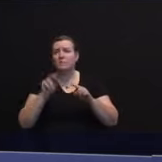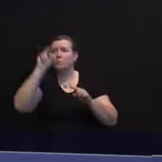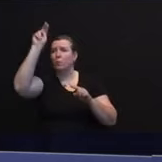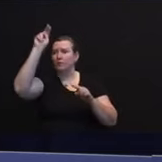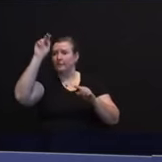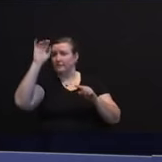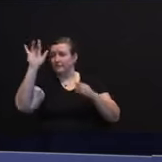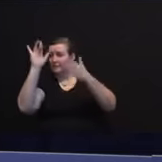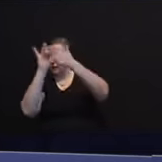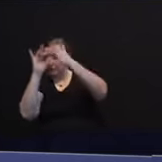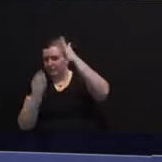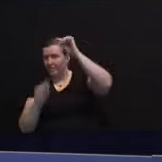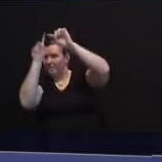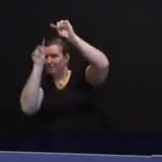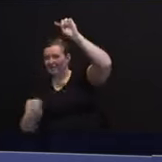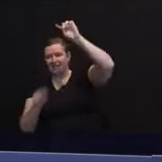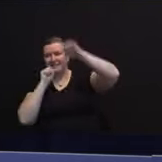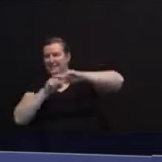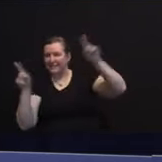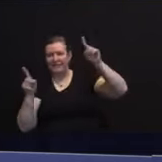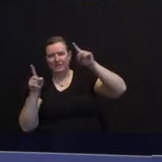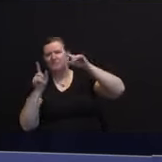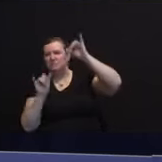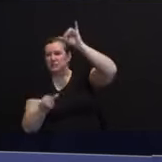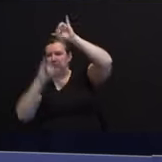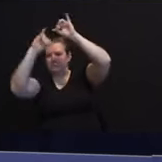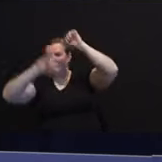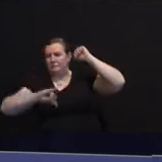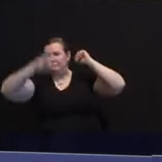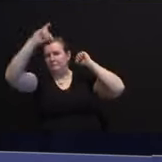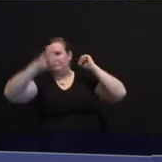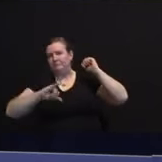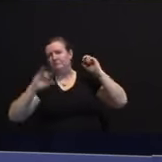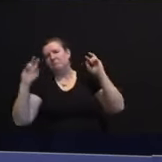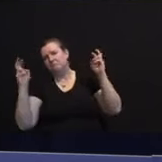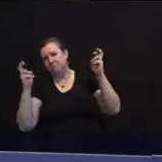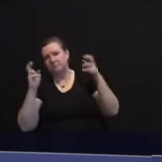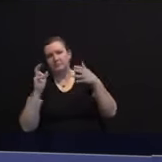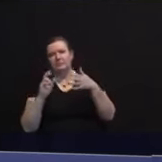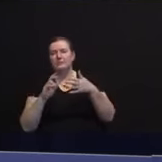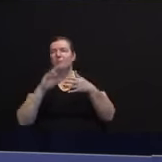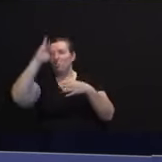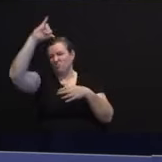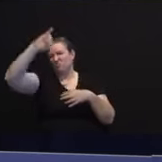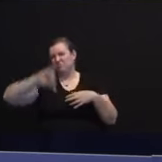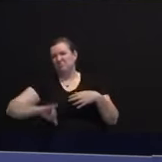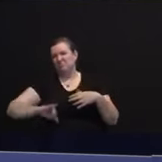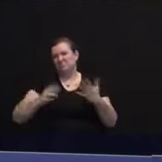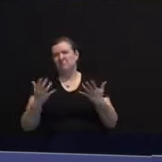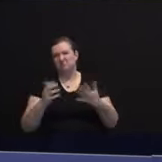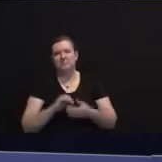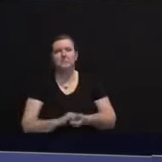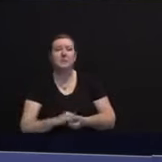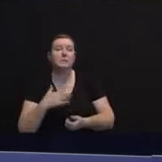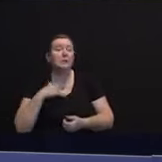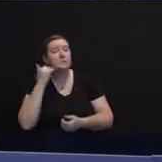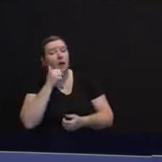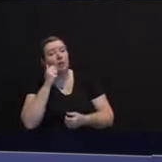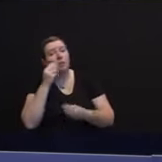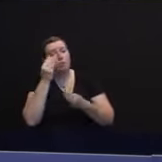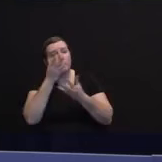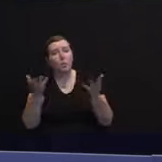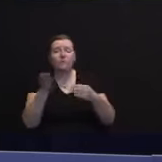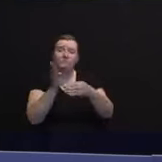the southern part of the state or the central part of the state. That concludes my daily report. Stay safe,